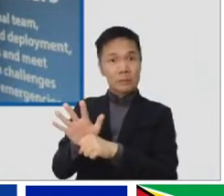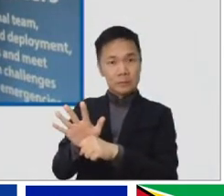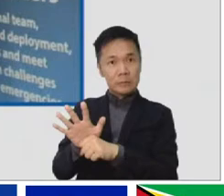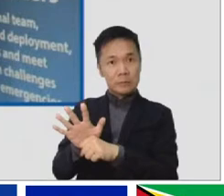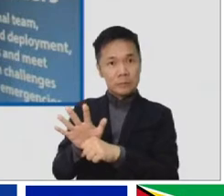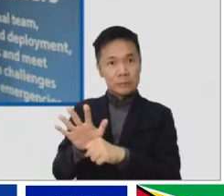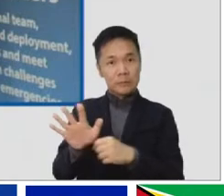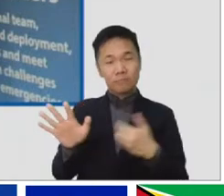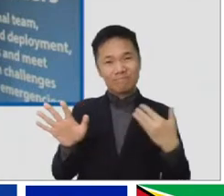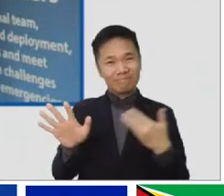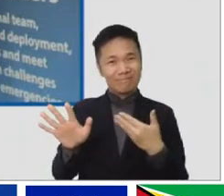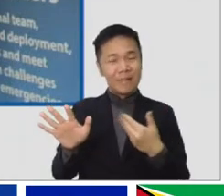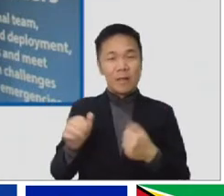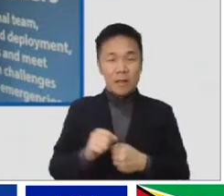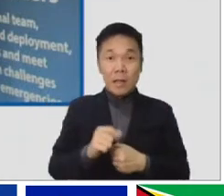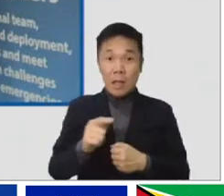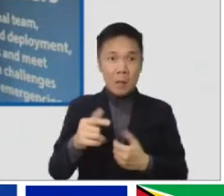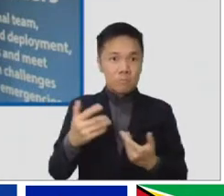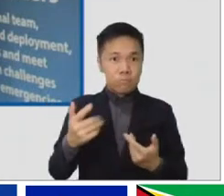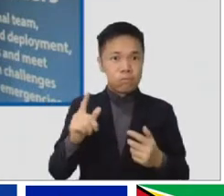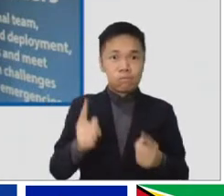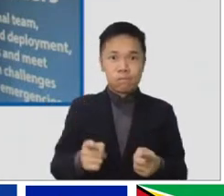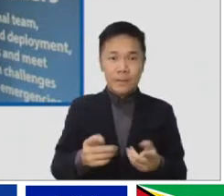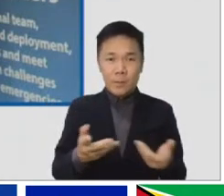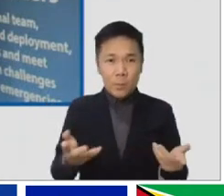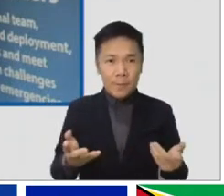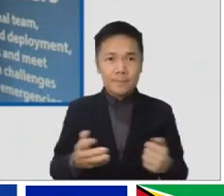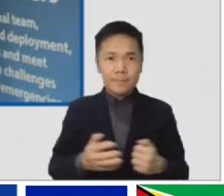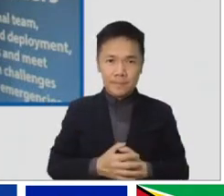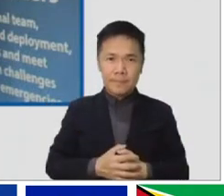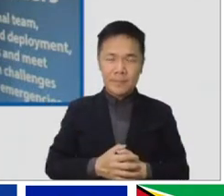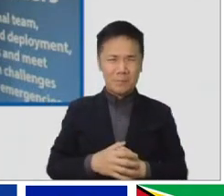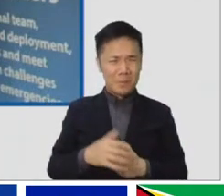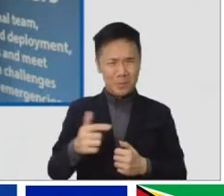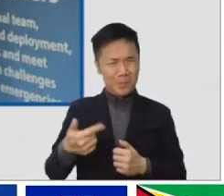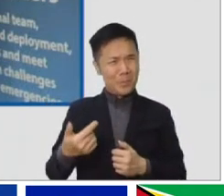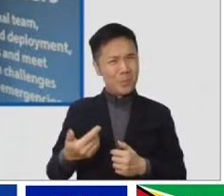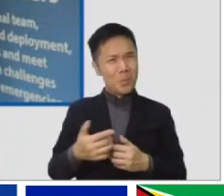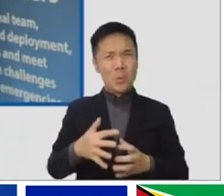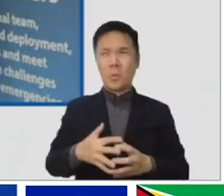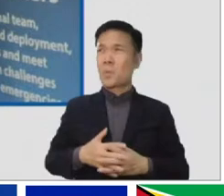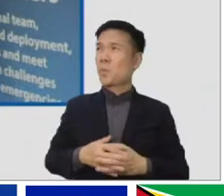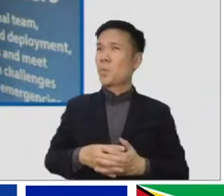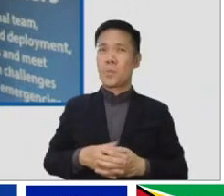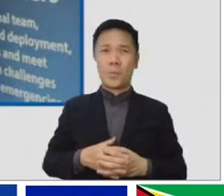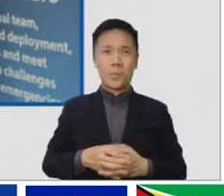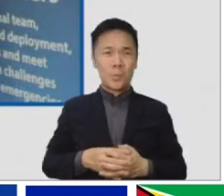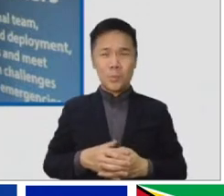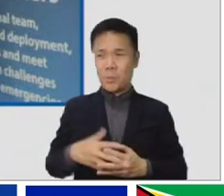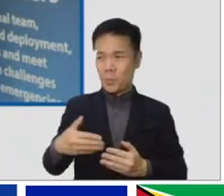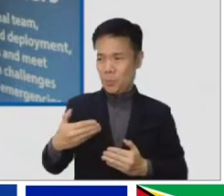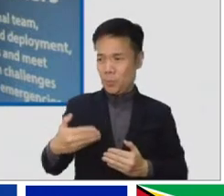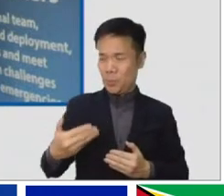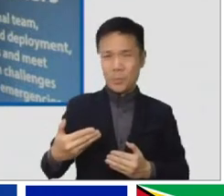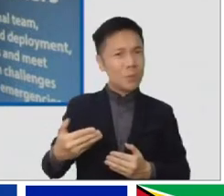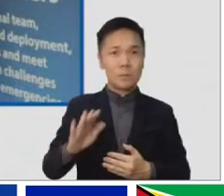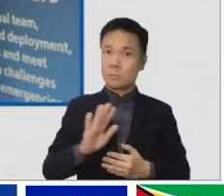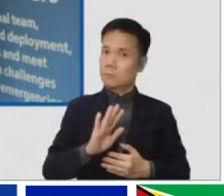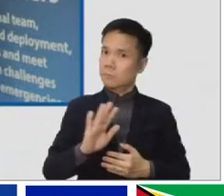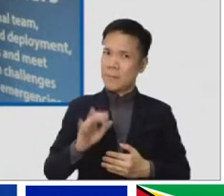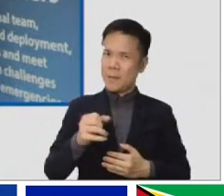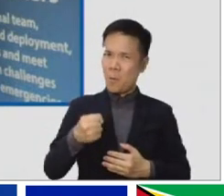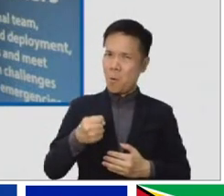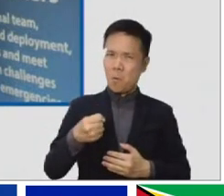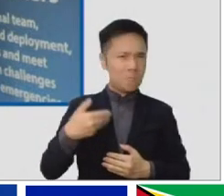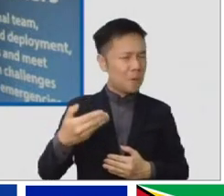be addressed without delay, with the focus of the whole government, the society, and everybody.